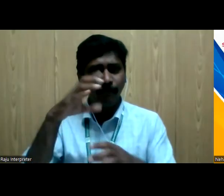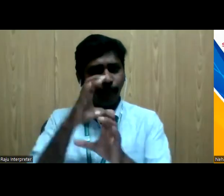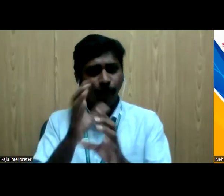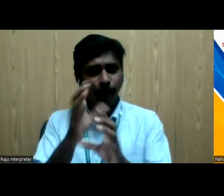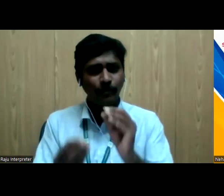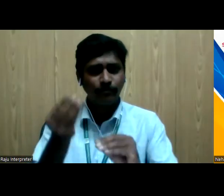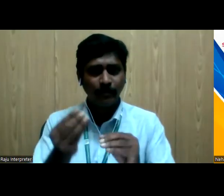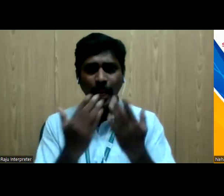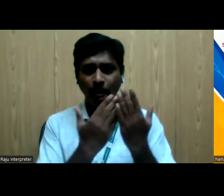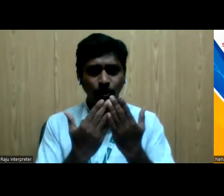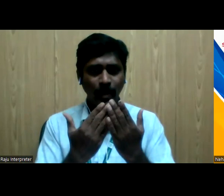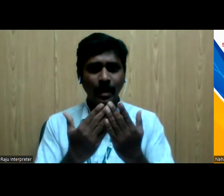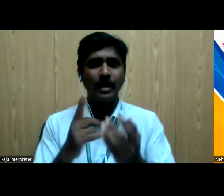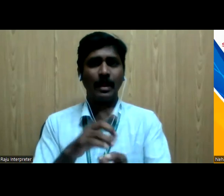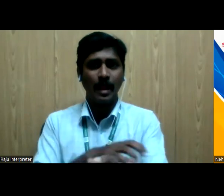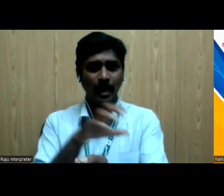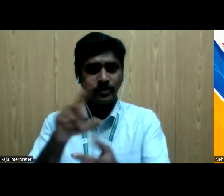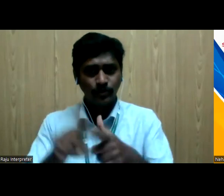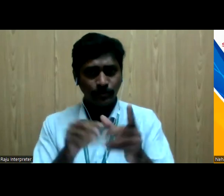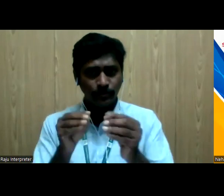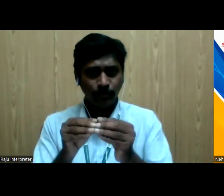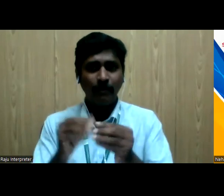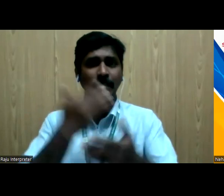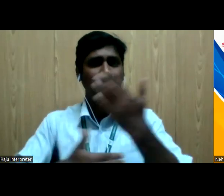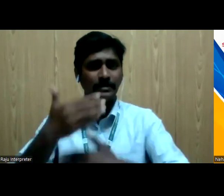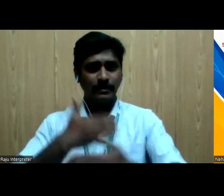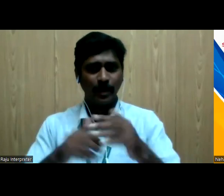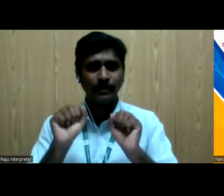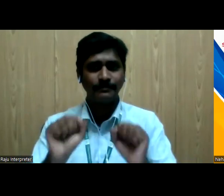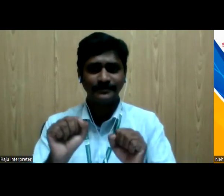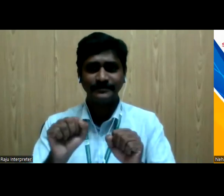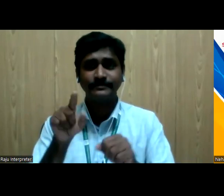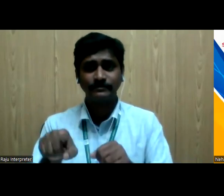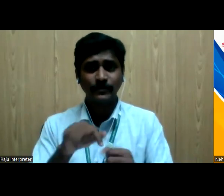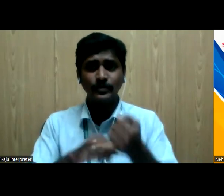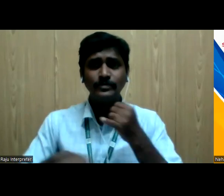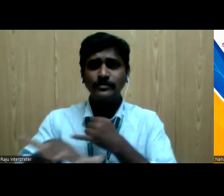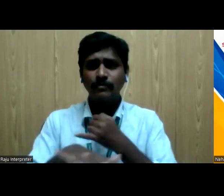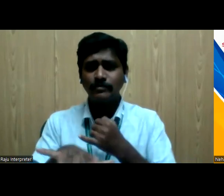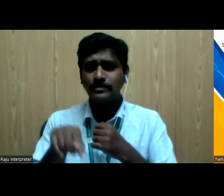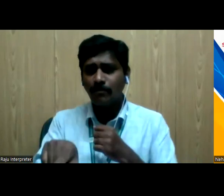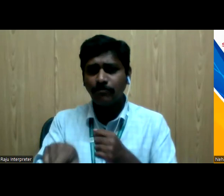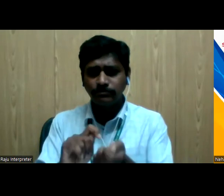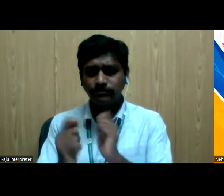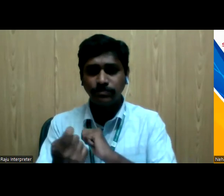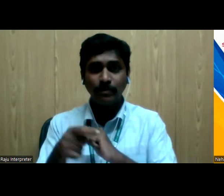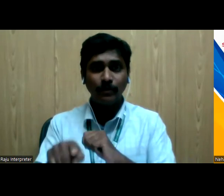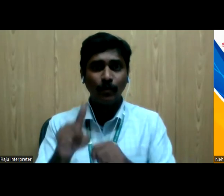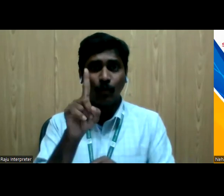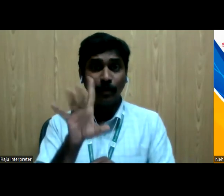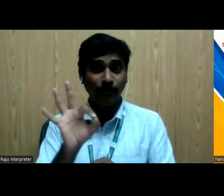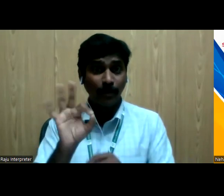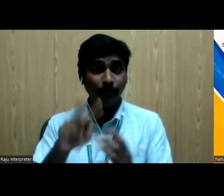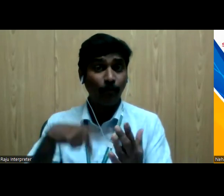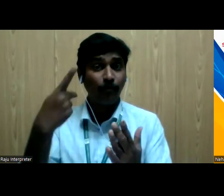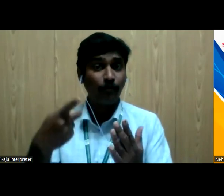education, employability, and disability. We are trying to bring social change in touch lives through our 150 plus projects with